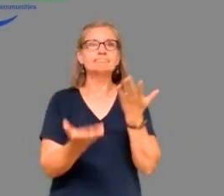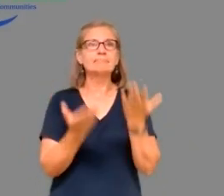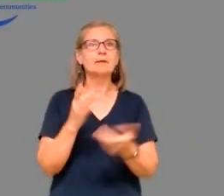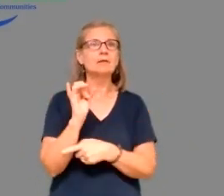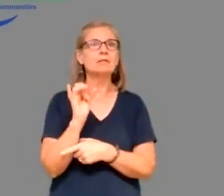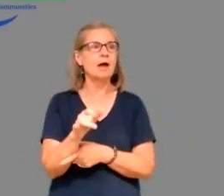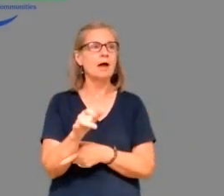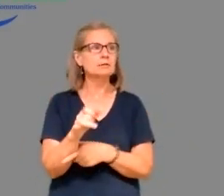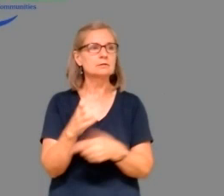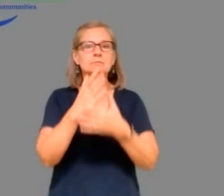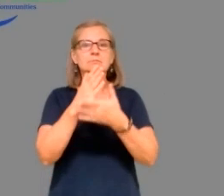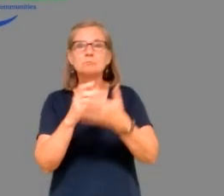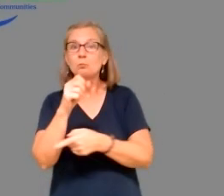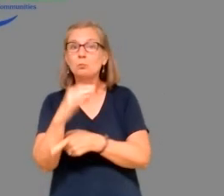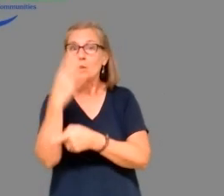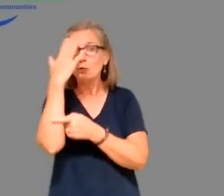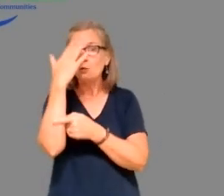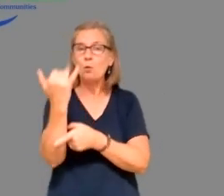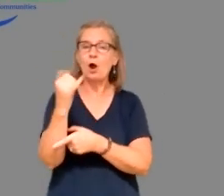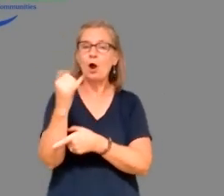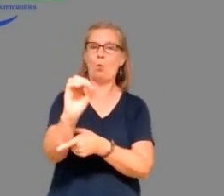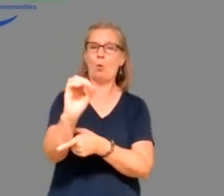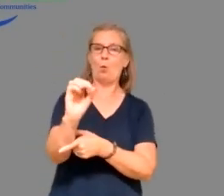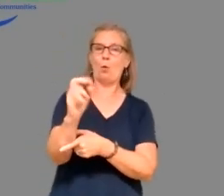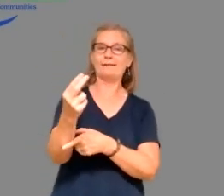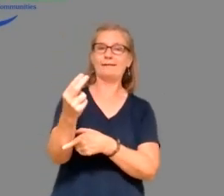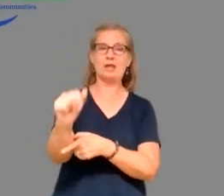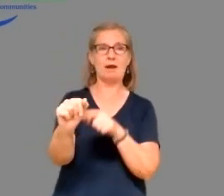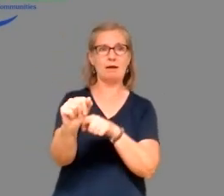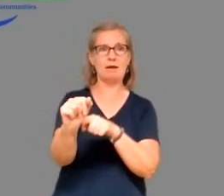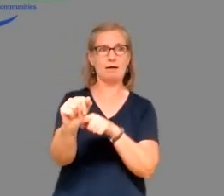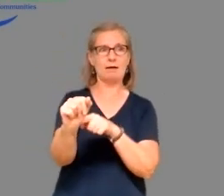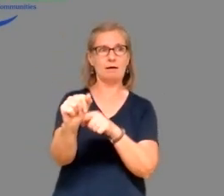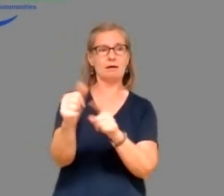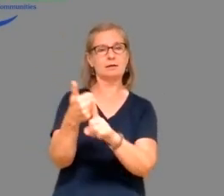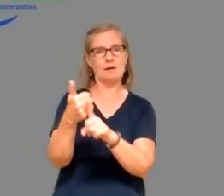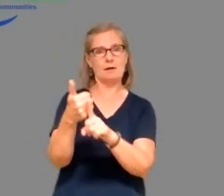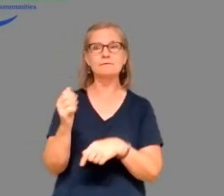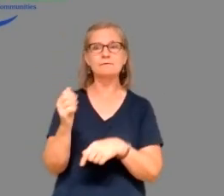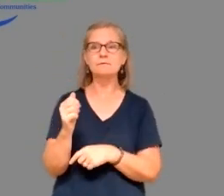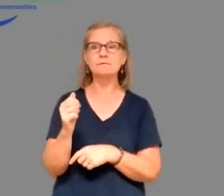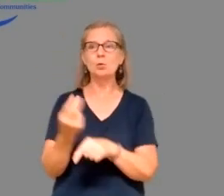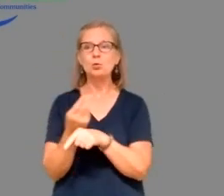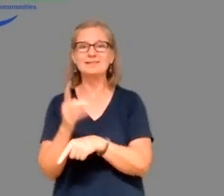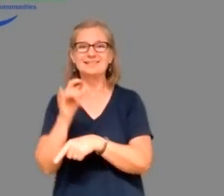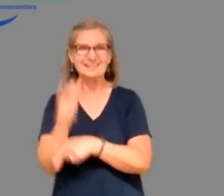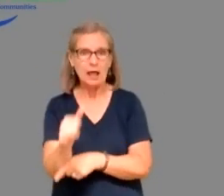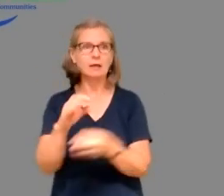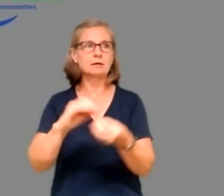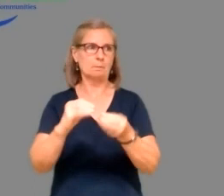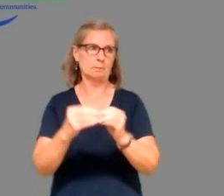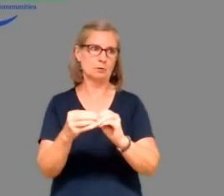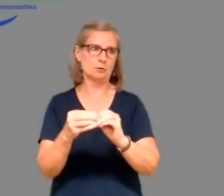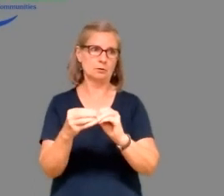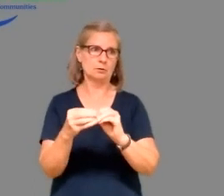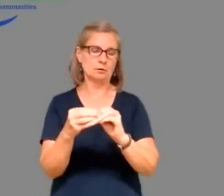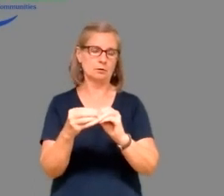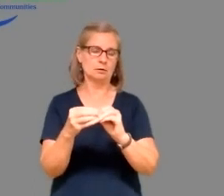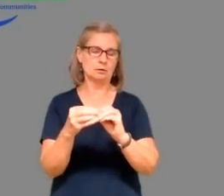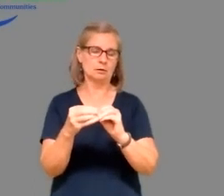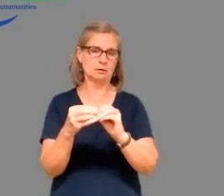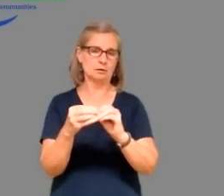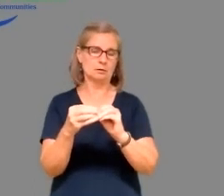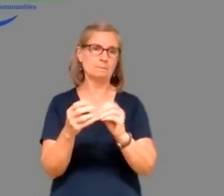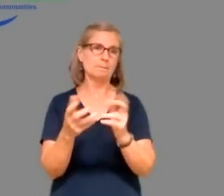the Oregon Health Authority is using that statistic, and as far as I'm aware, none